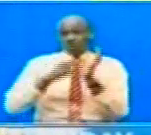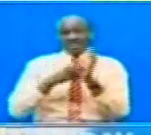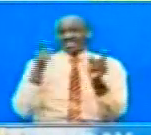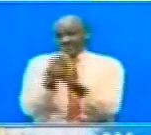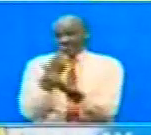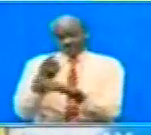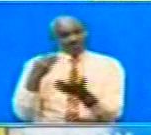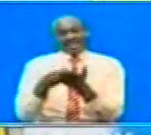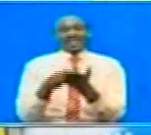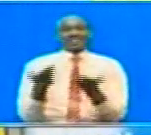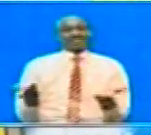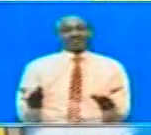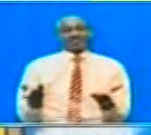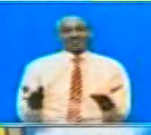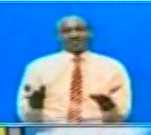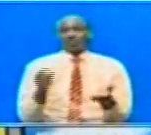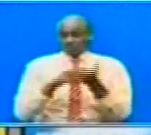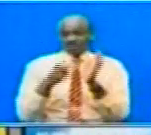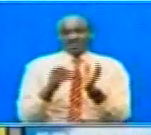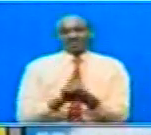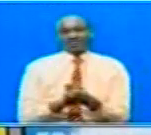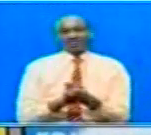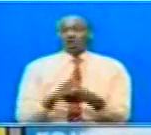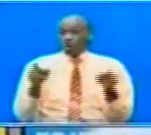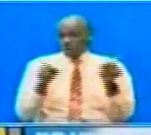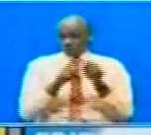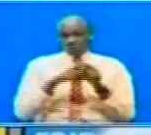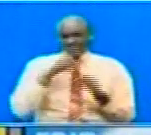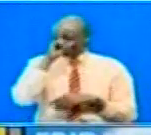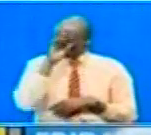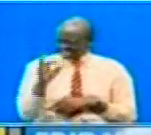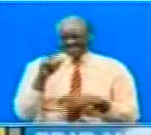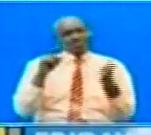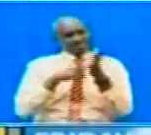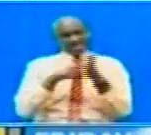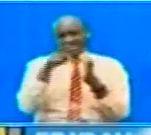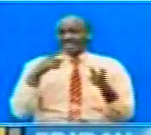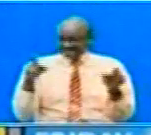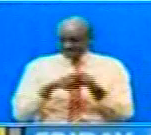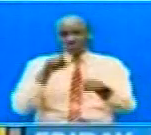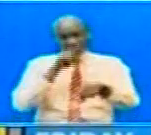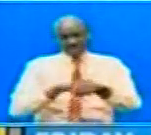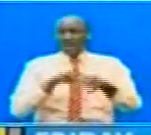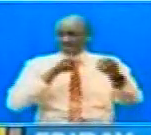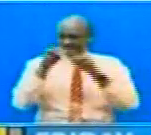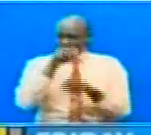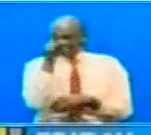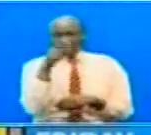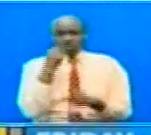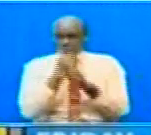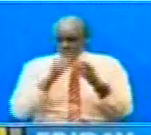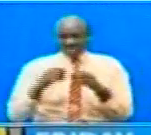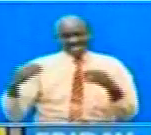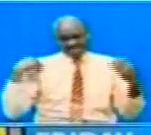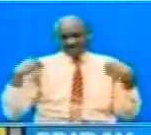to finance projects. There are also serious allegations that over the same period, the management deliberately interfered